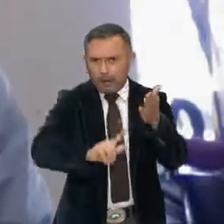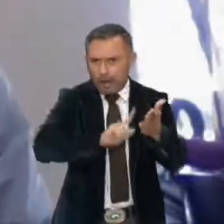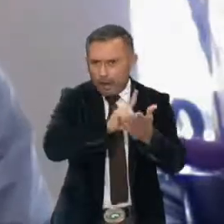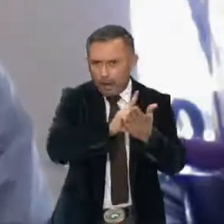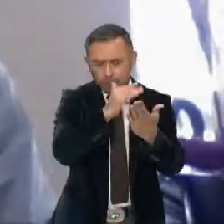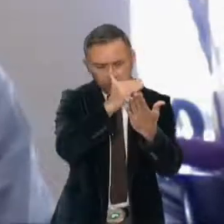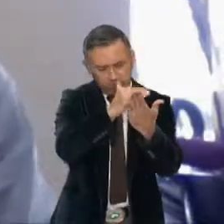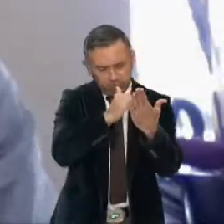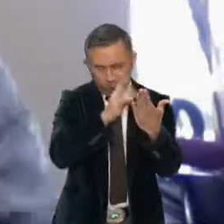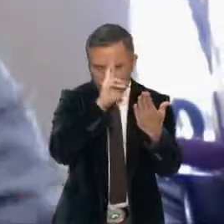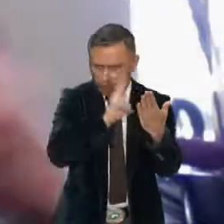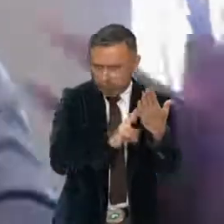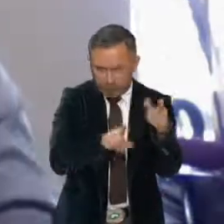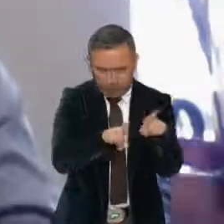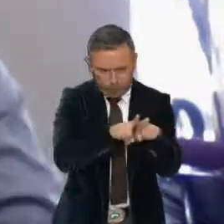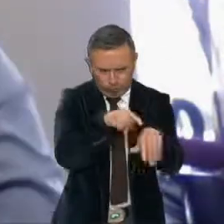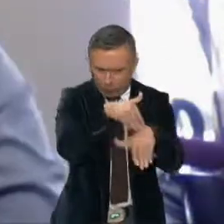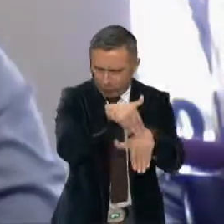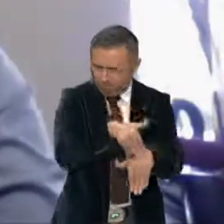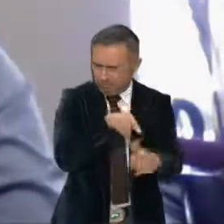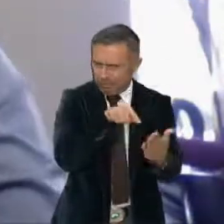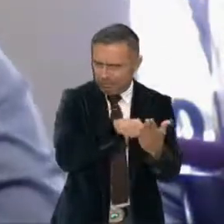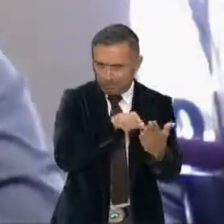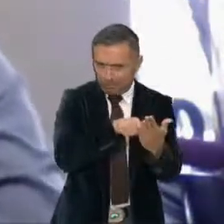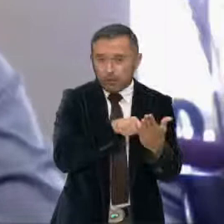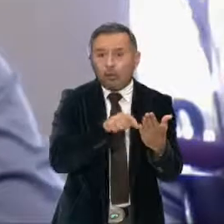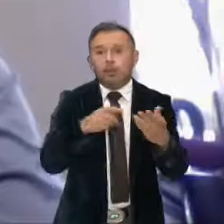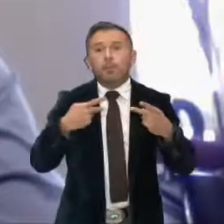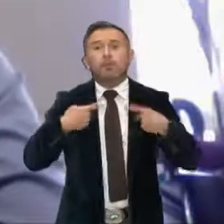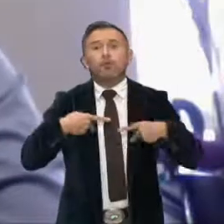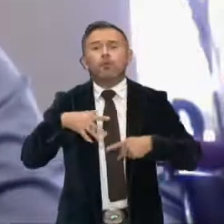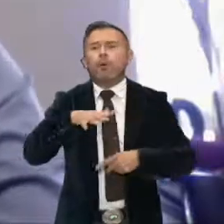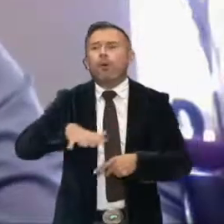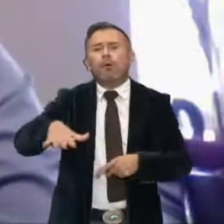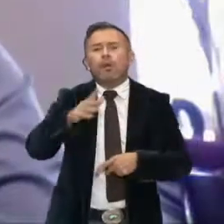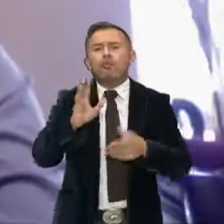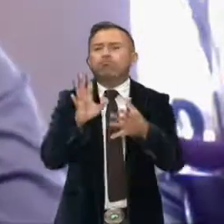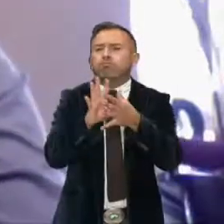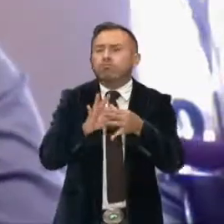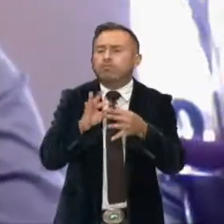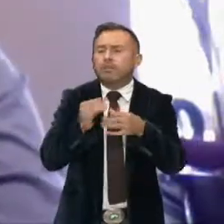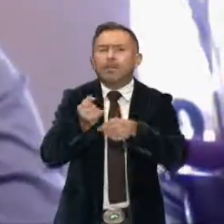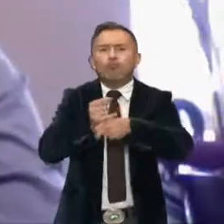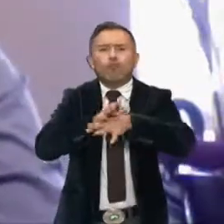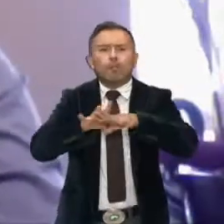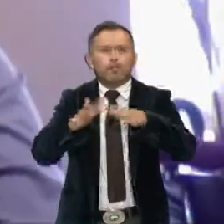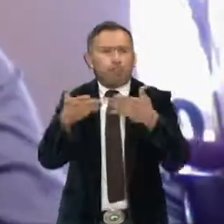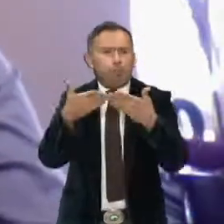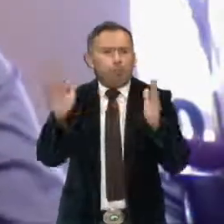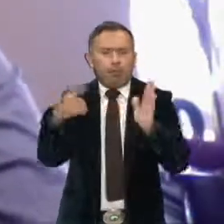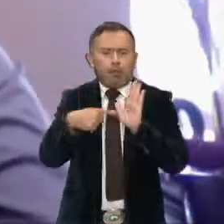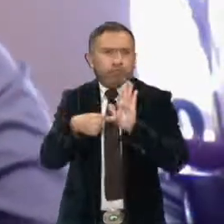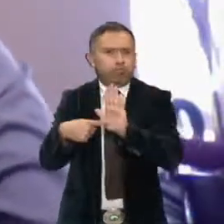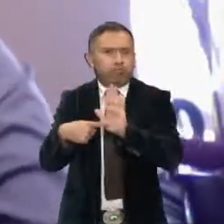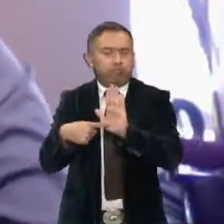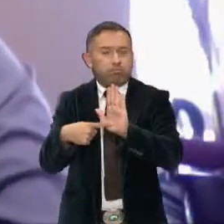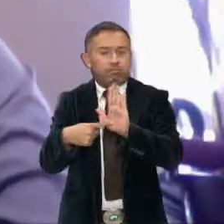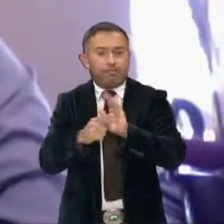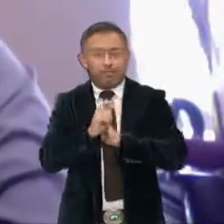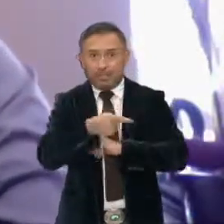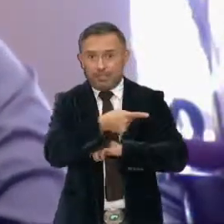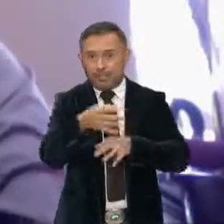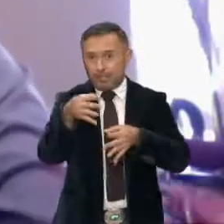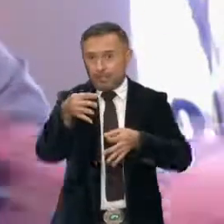adhered to the institution and to law, and also to communicate all this to the